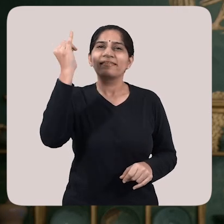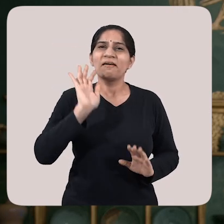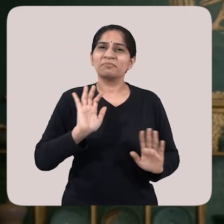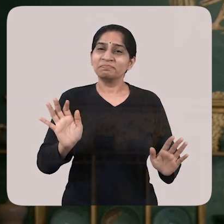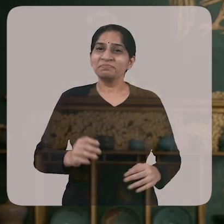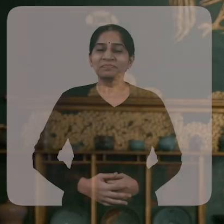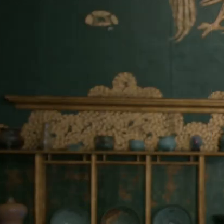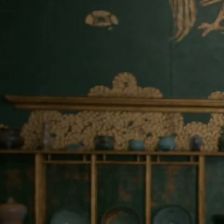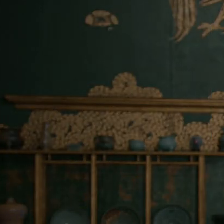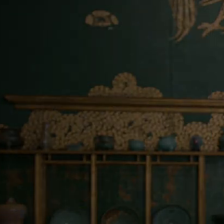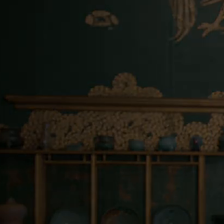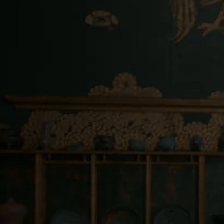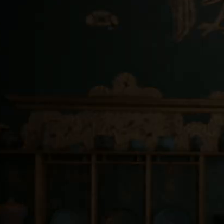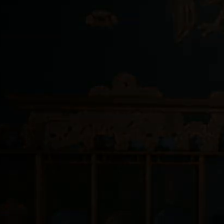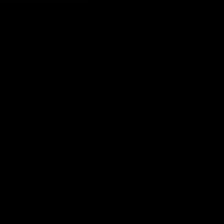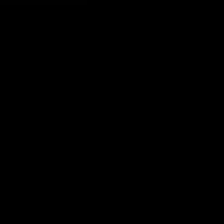own.